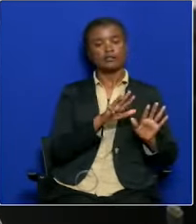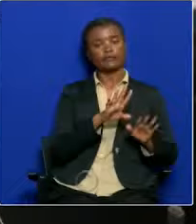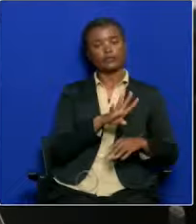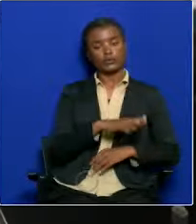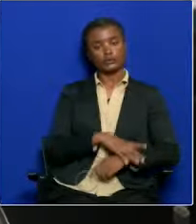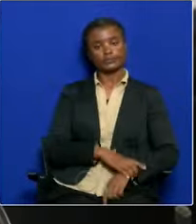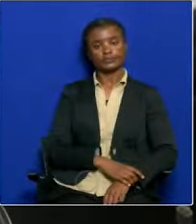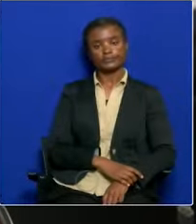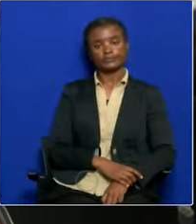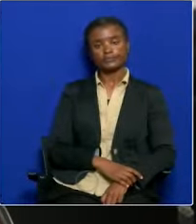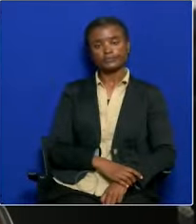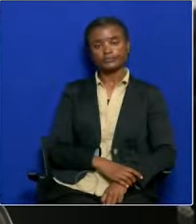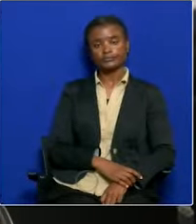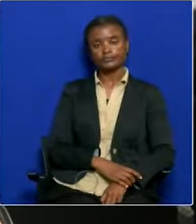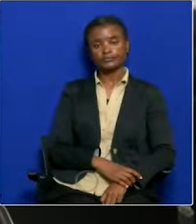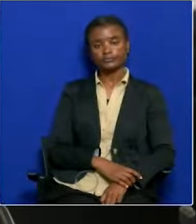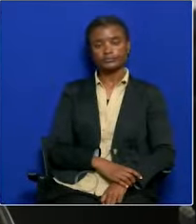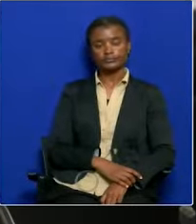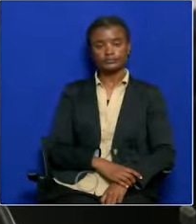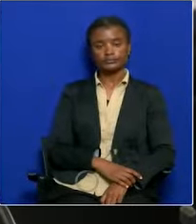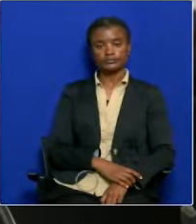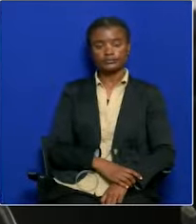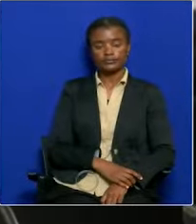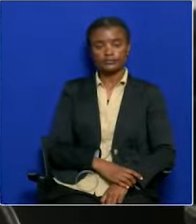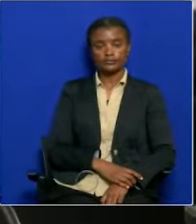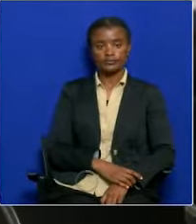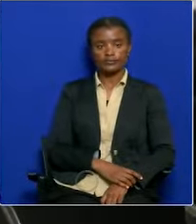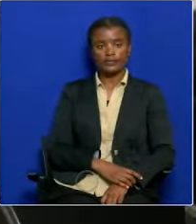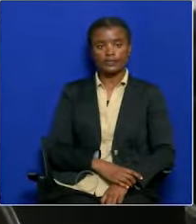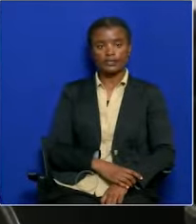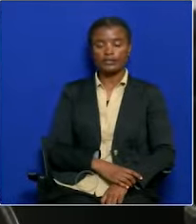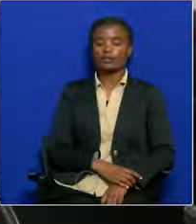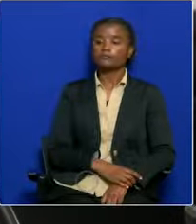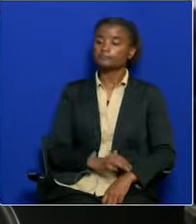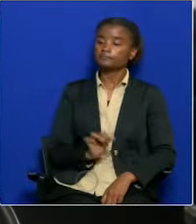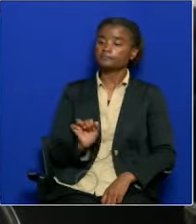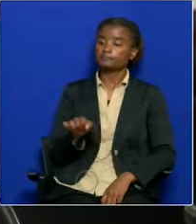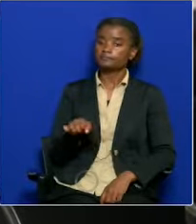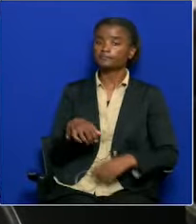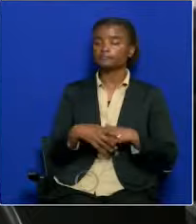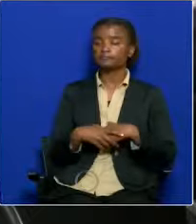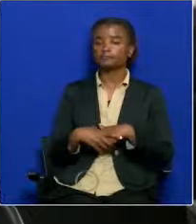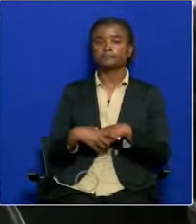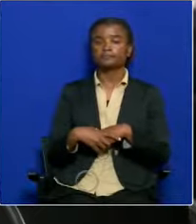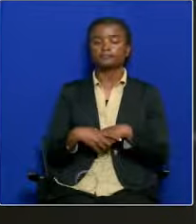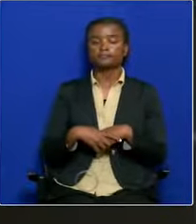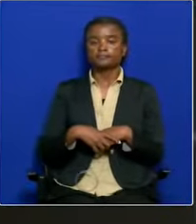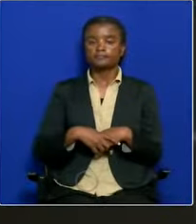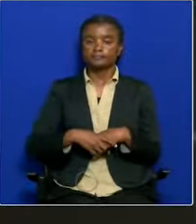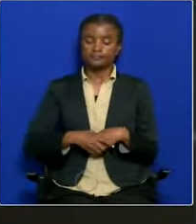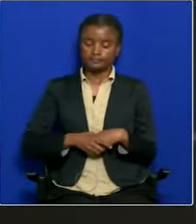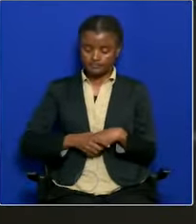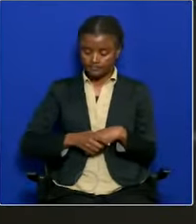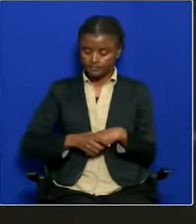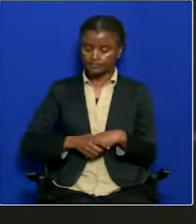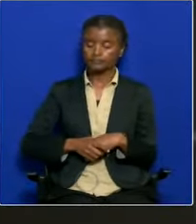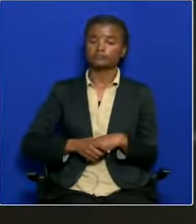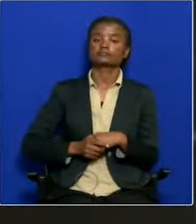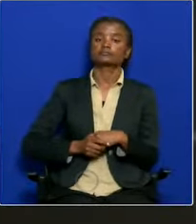Yes. General,